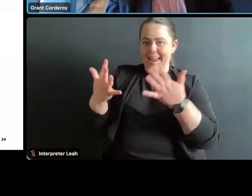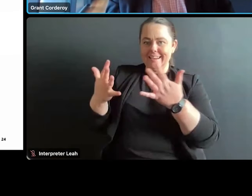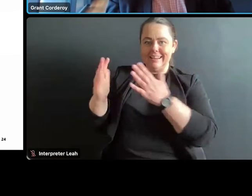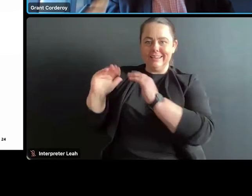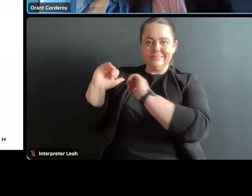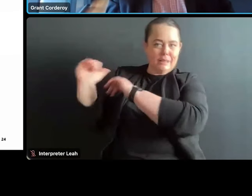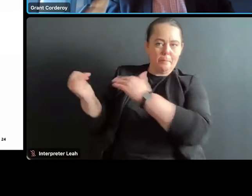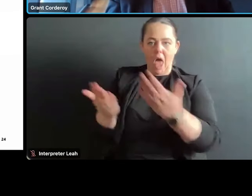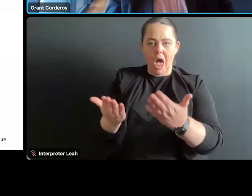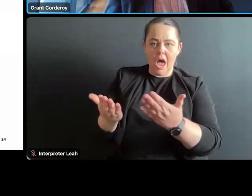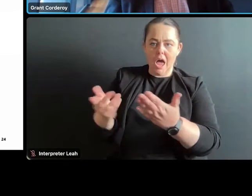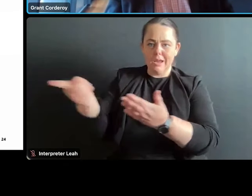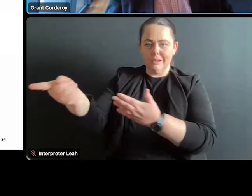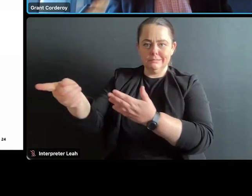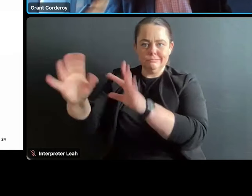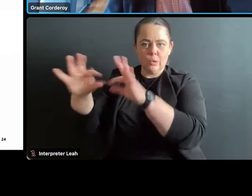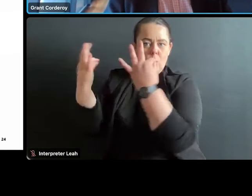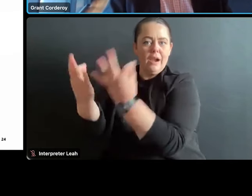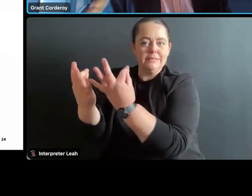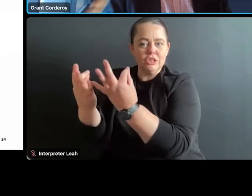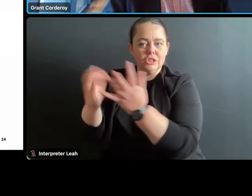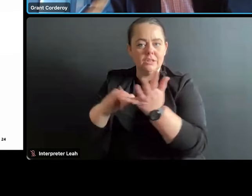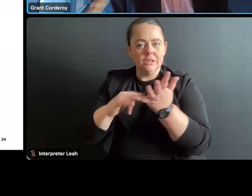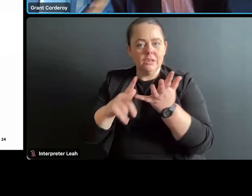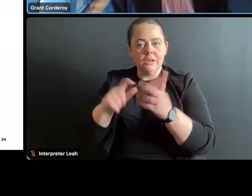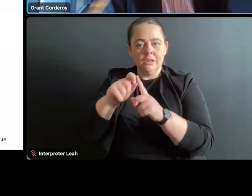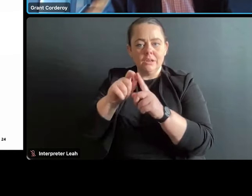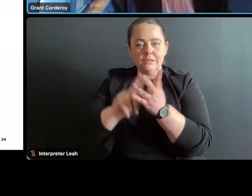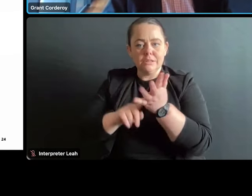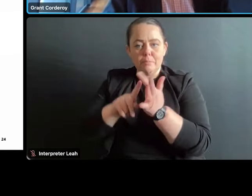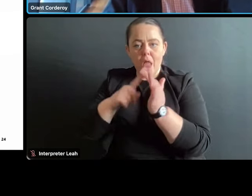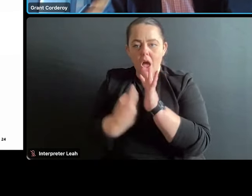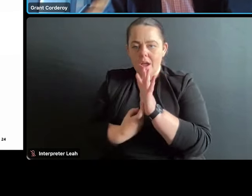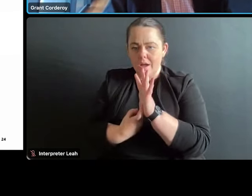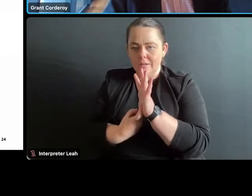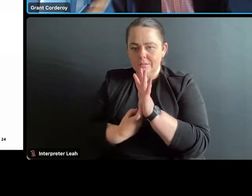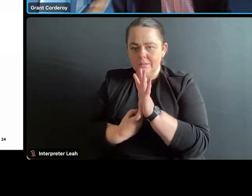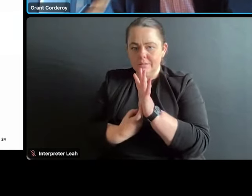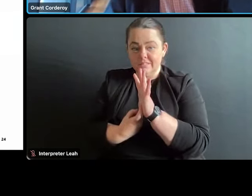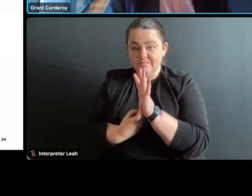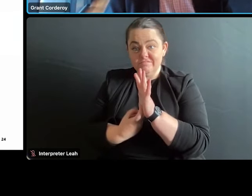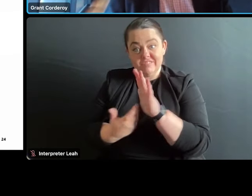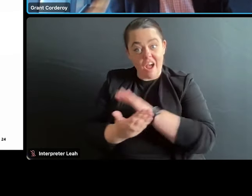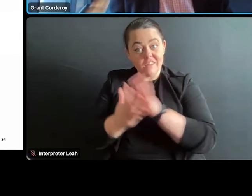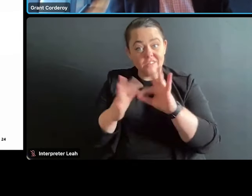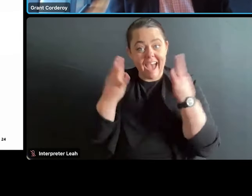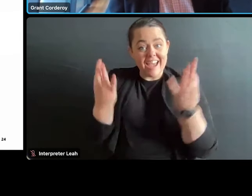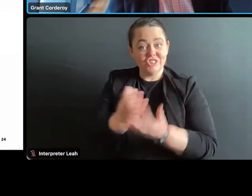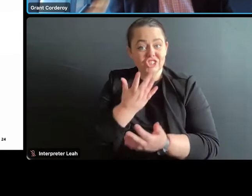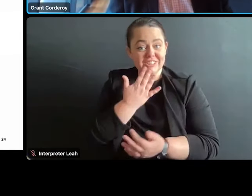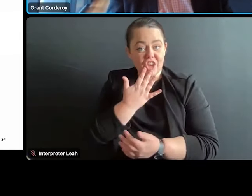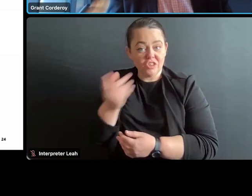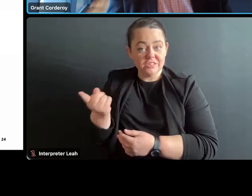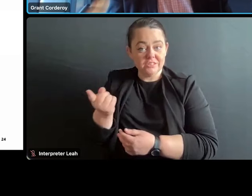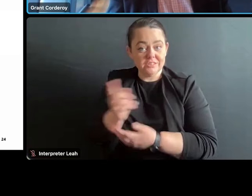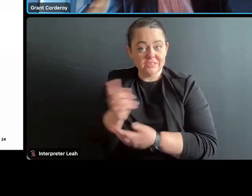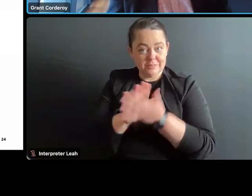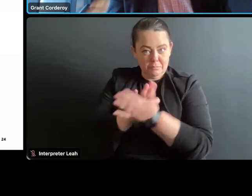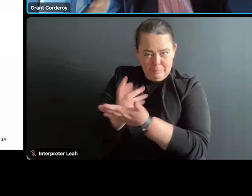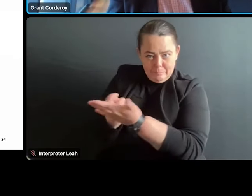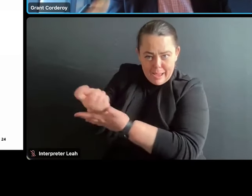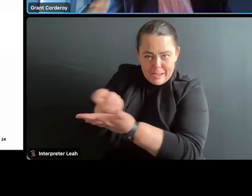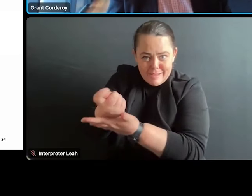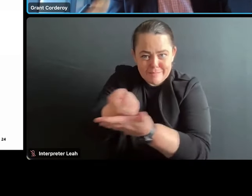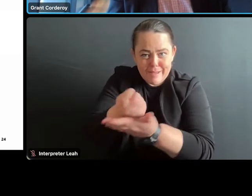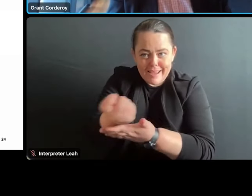suppliers through the accounts payable system, then obviously they come under the area of agency costs. So we need to now work with